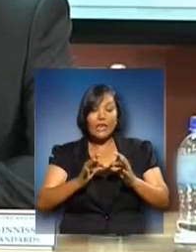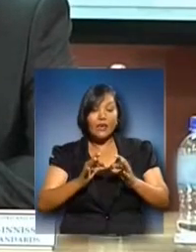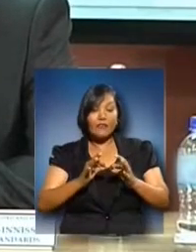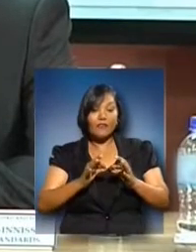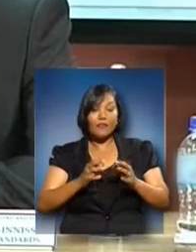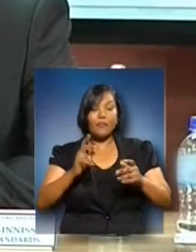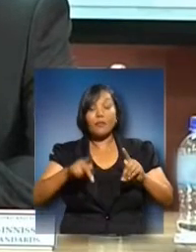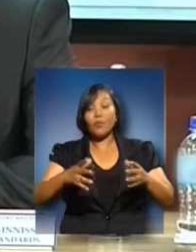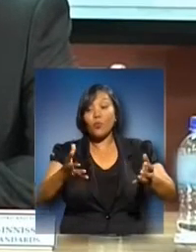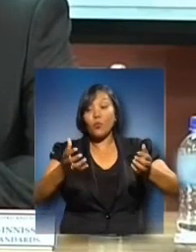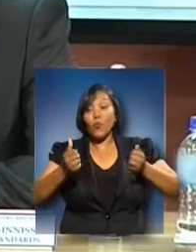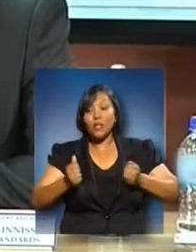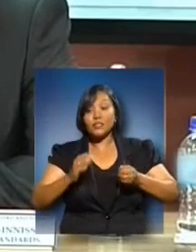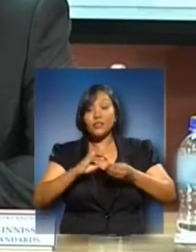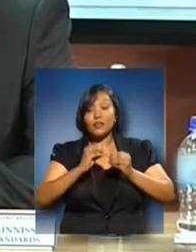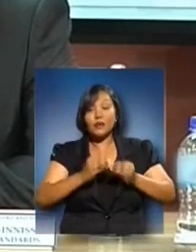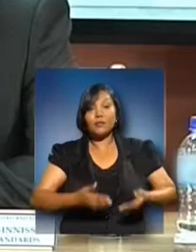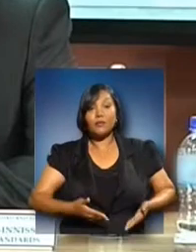number portability or not.